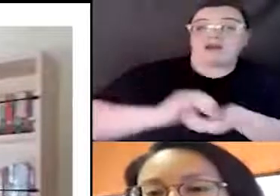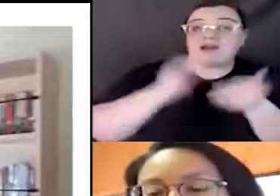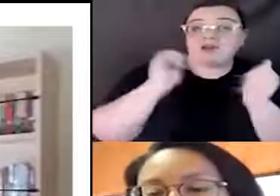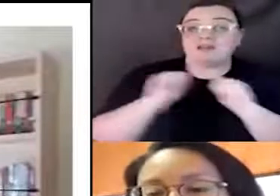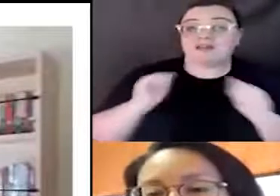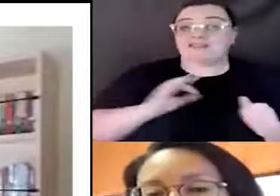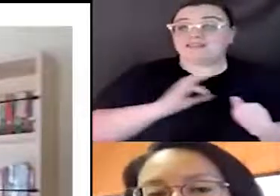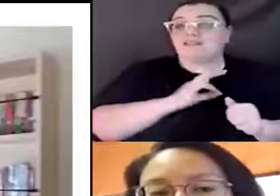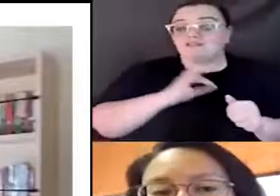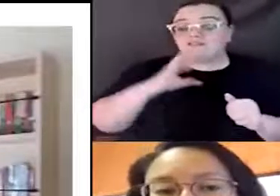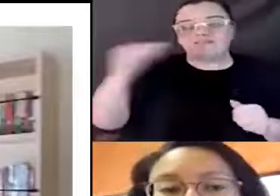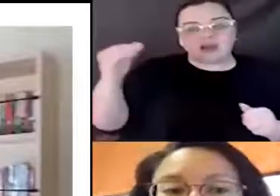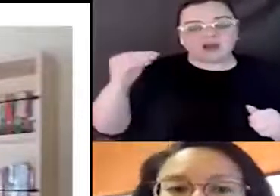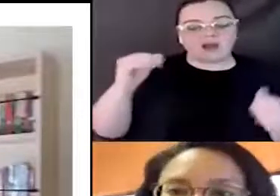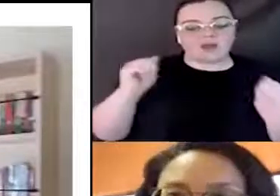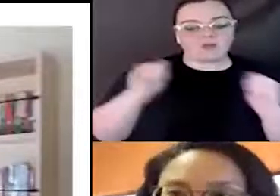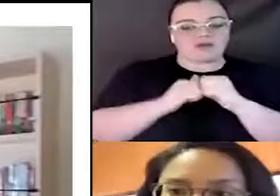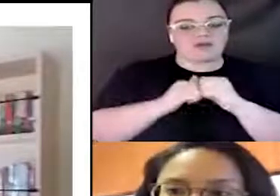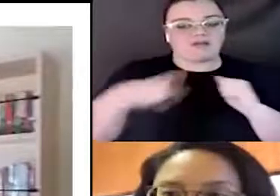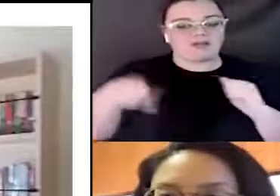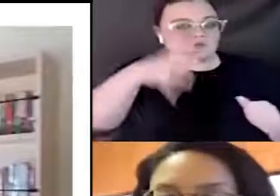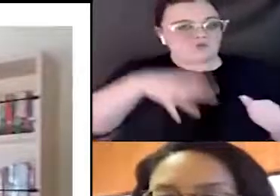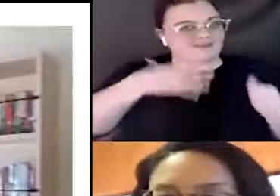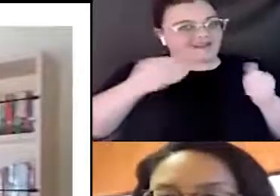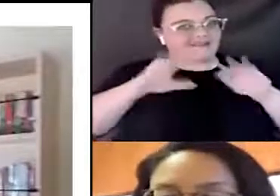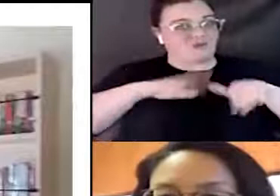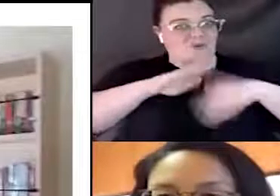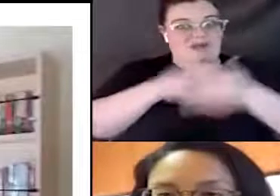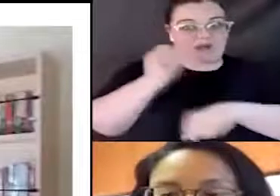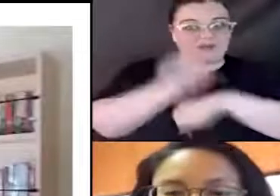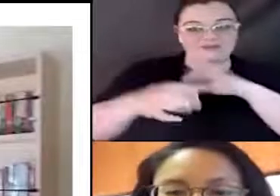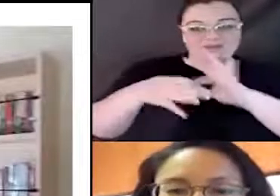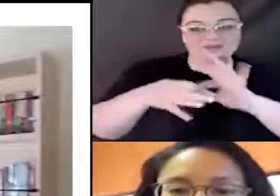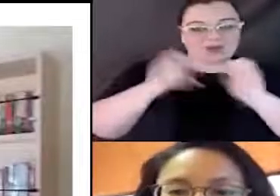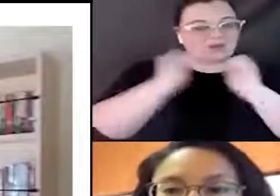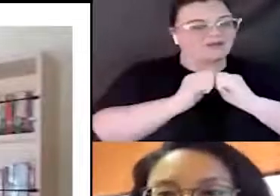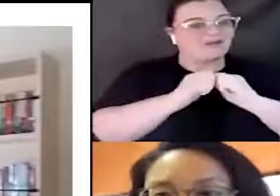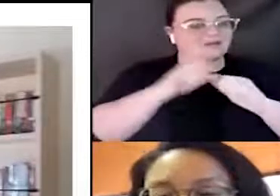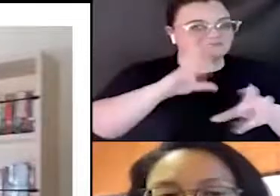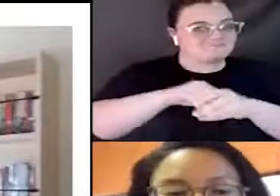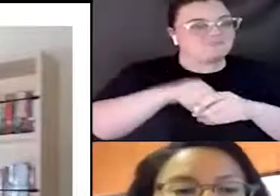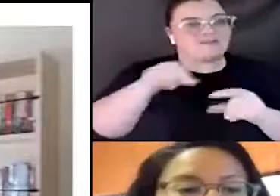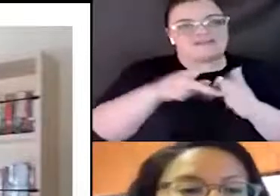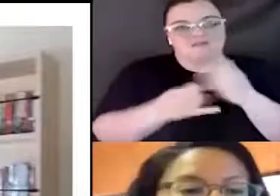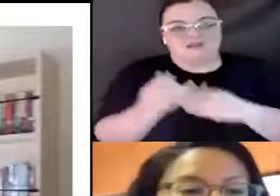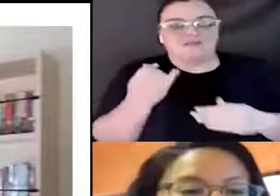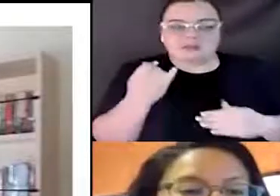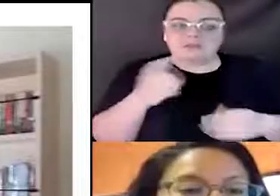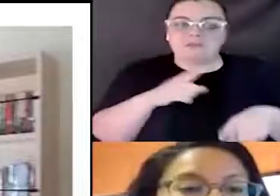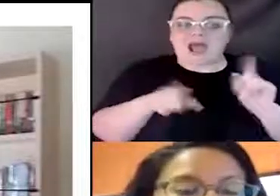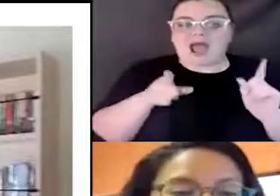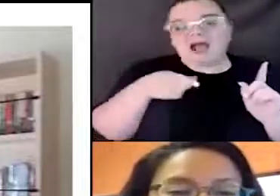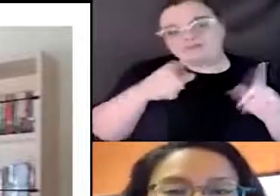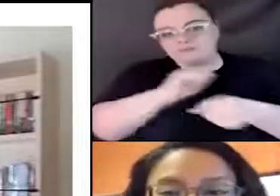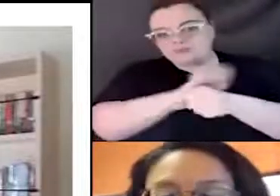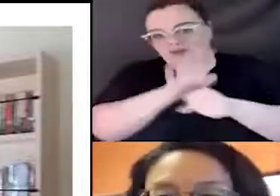also with the women and children that are at Sloan House to participate in the project. So